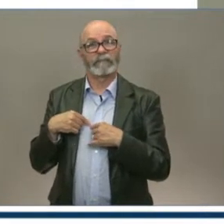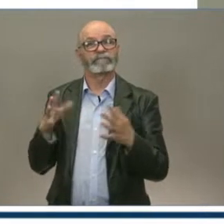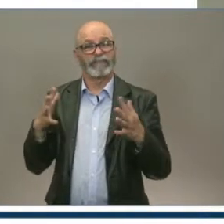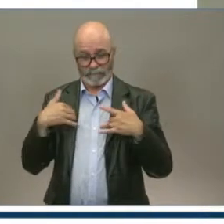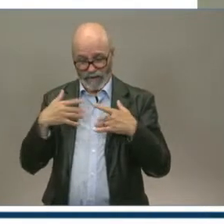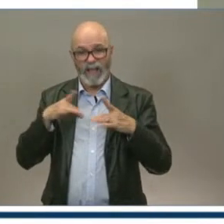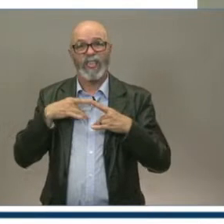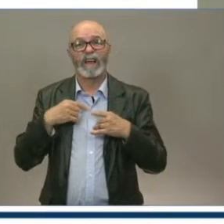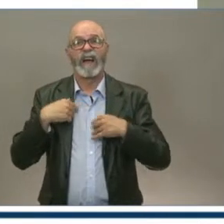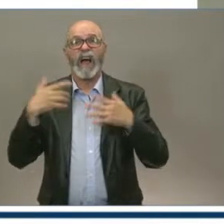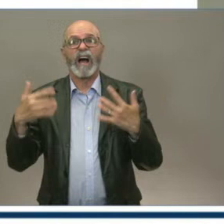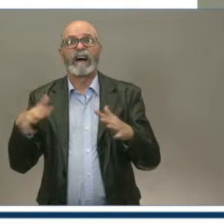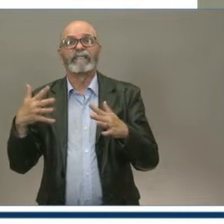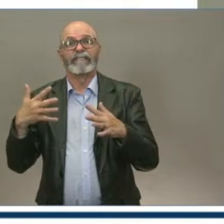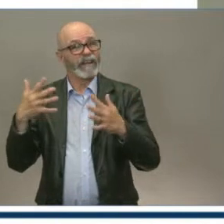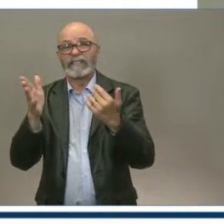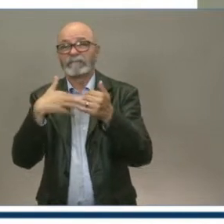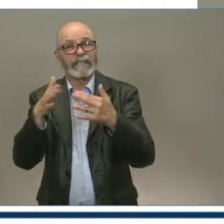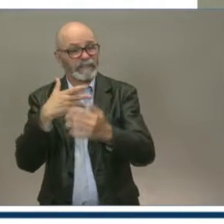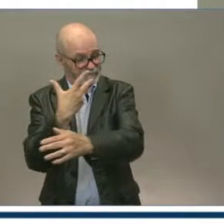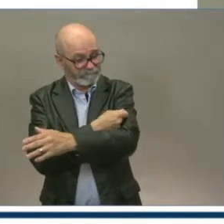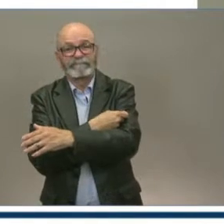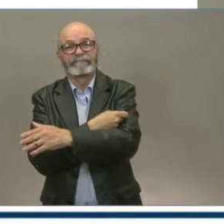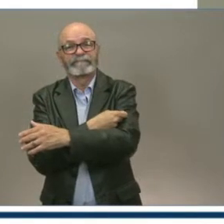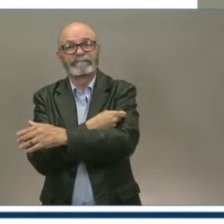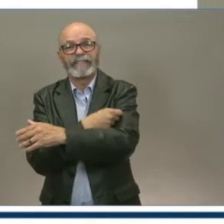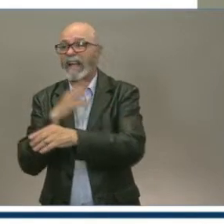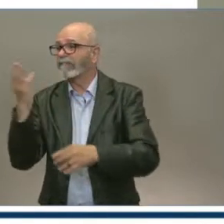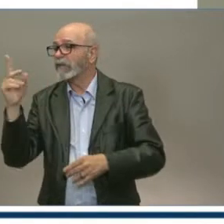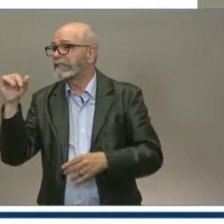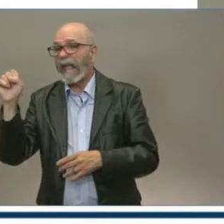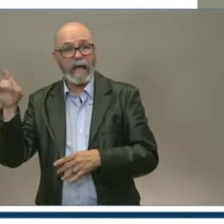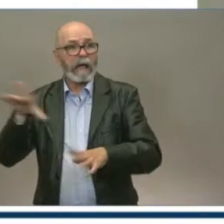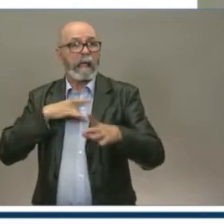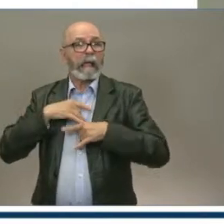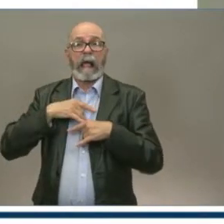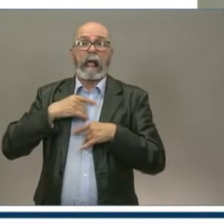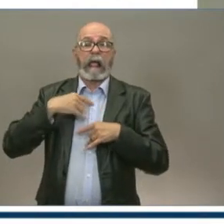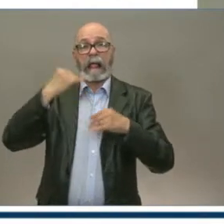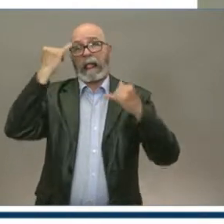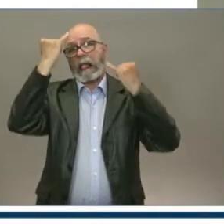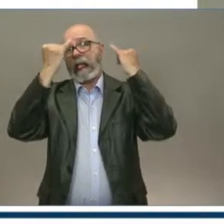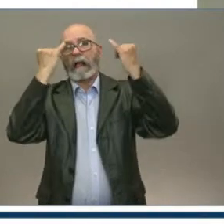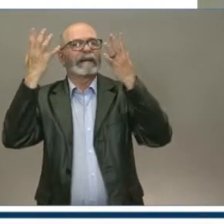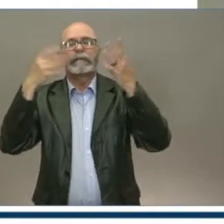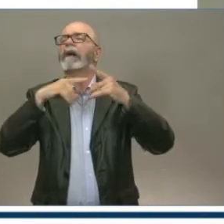post-exposure if they're fully vaccinated. So there's a whole bunch of different ways that it plays out